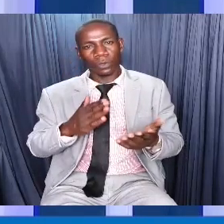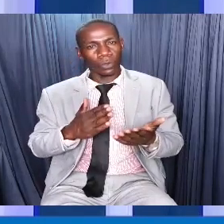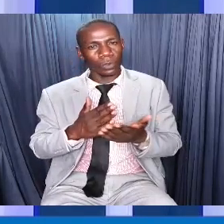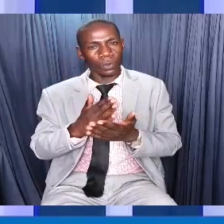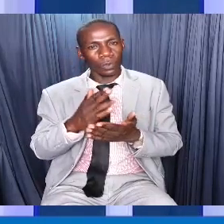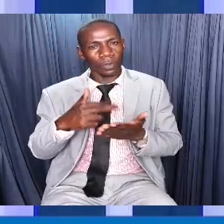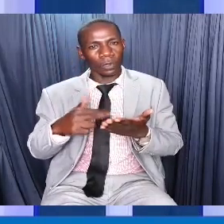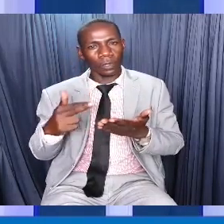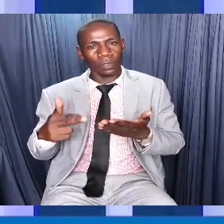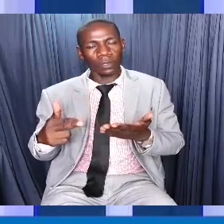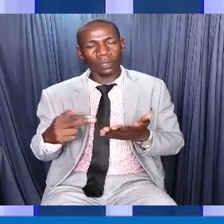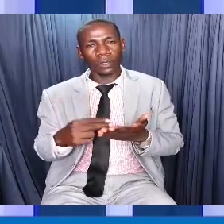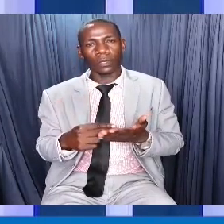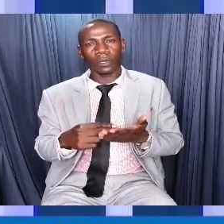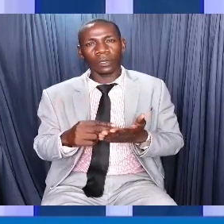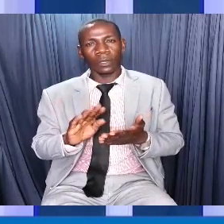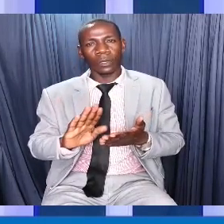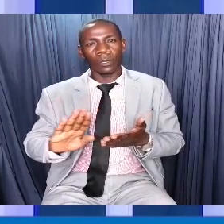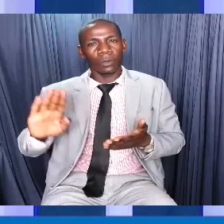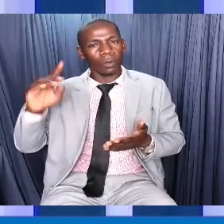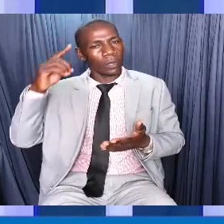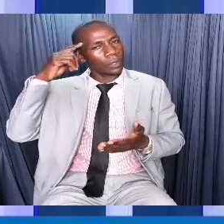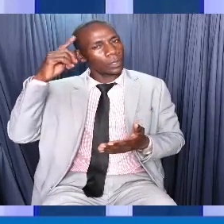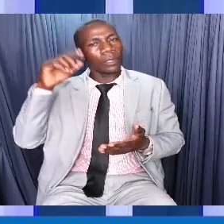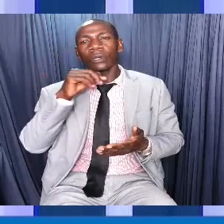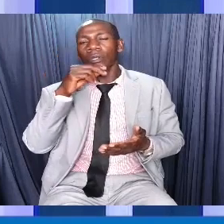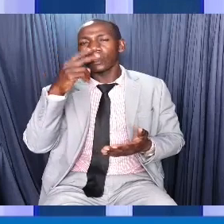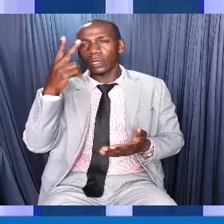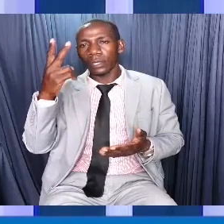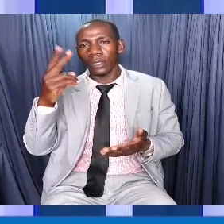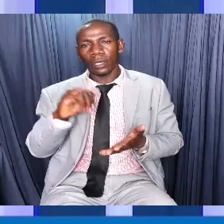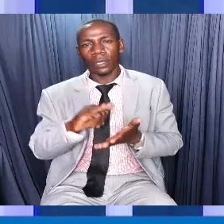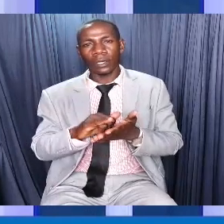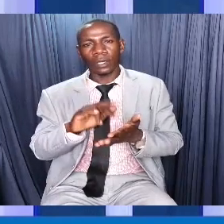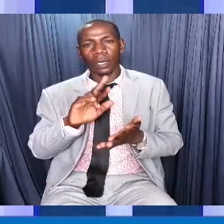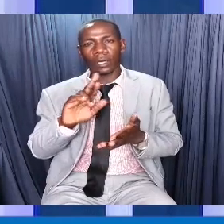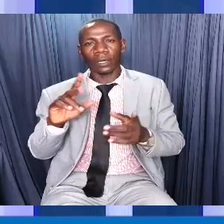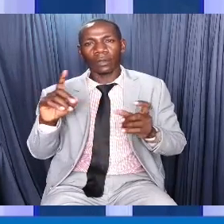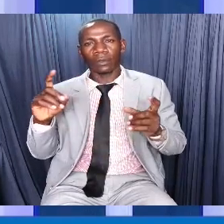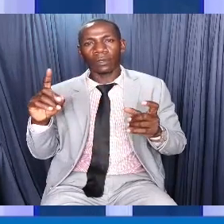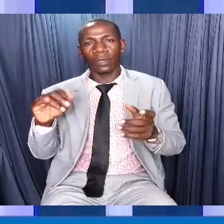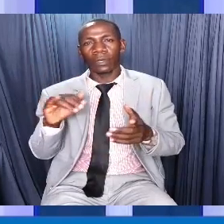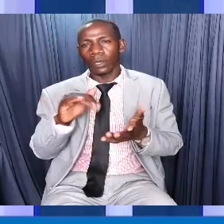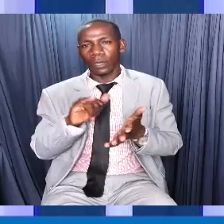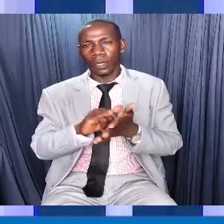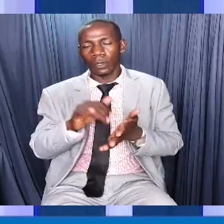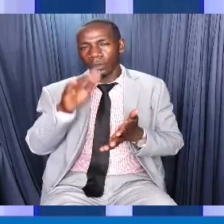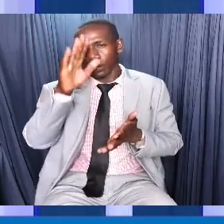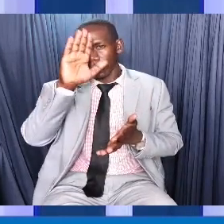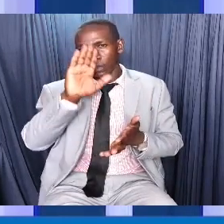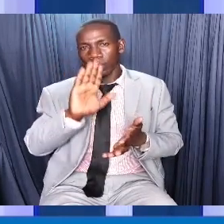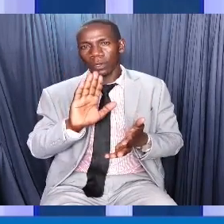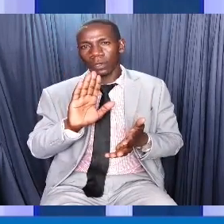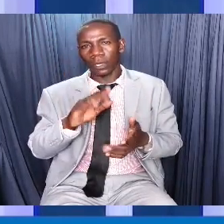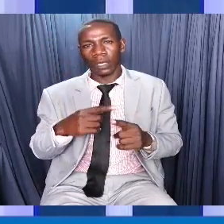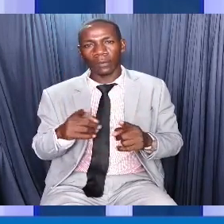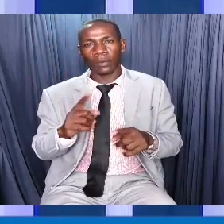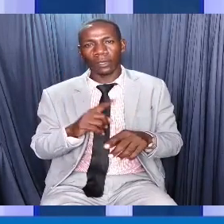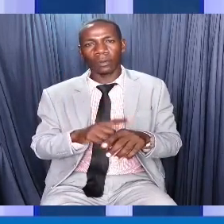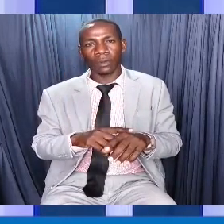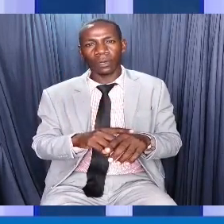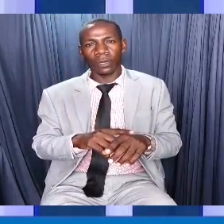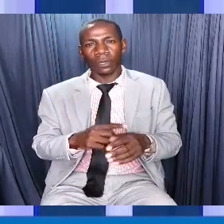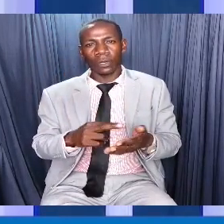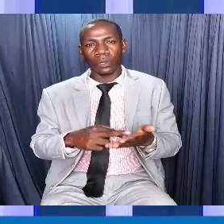Whenever you go to God clinging to your rights. Haya mawazo huoni ni dhambi. Now you don't see your thoughts here to be evil. Ndio ili Mungu. Now for God. Saa yote. Every